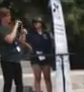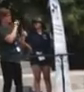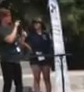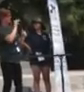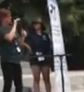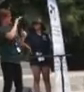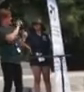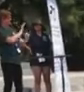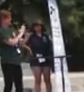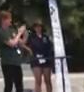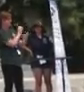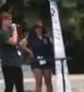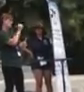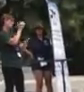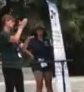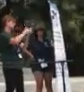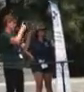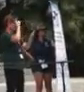Believing.